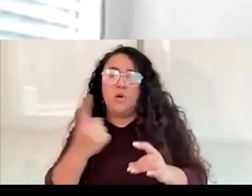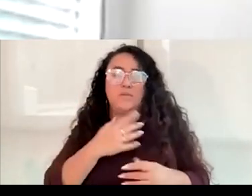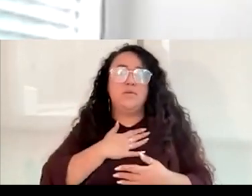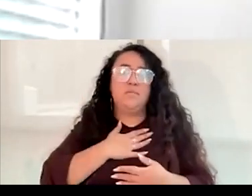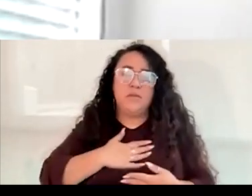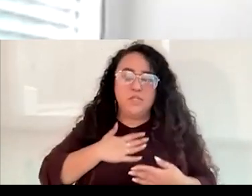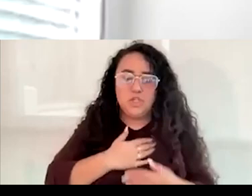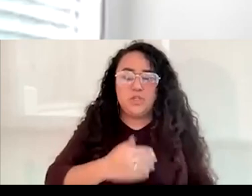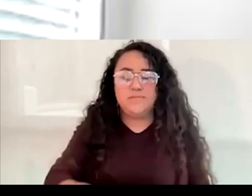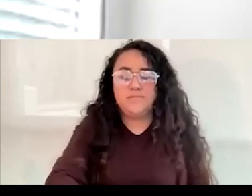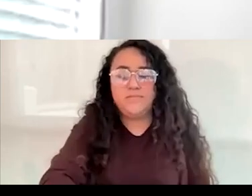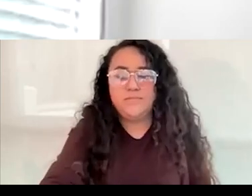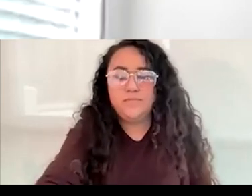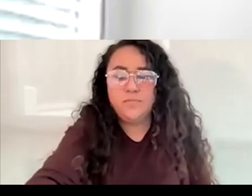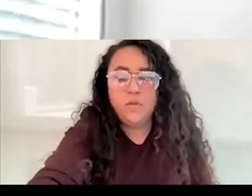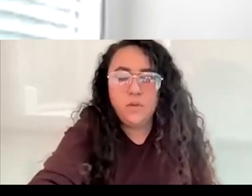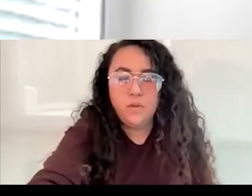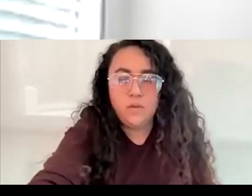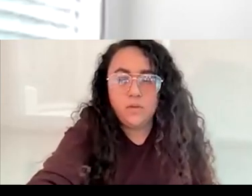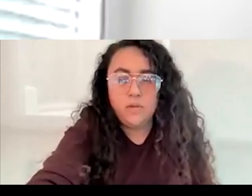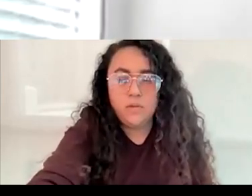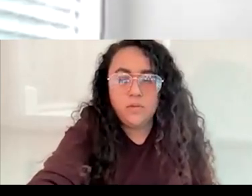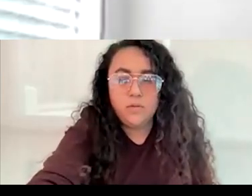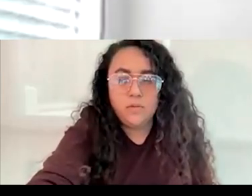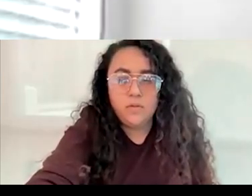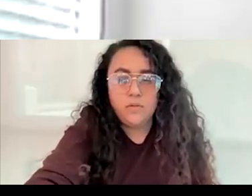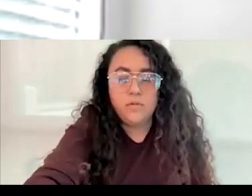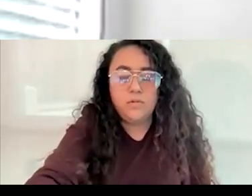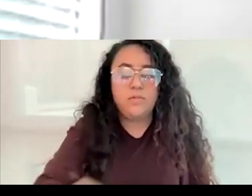on so many levels. But relating to